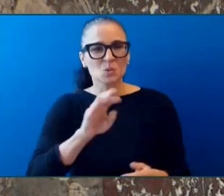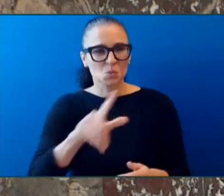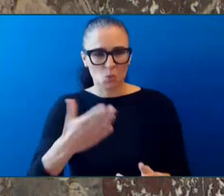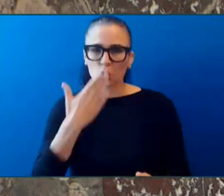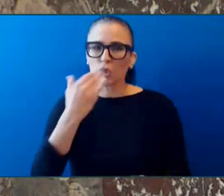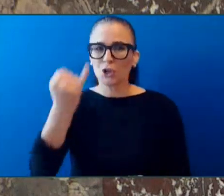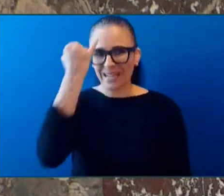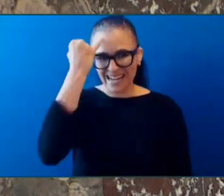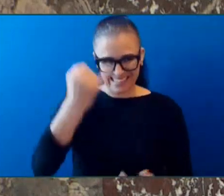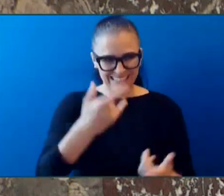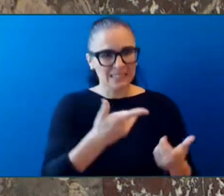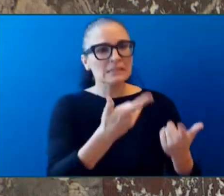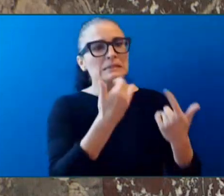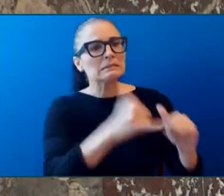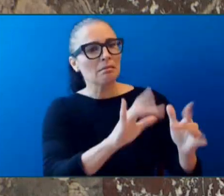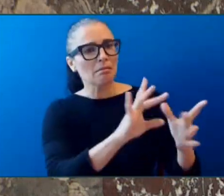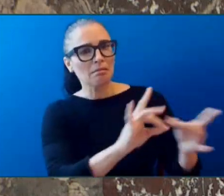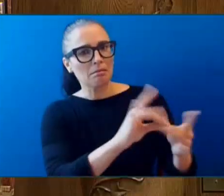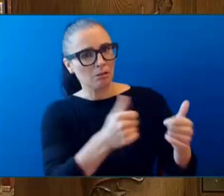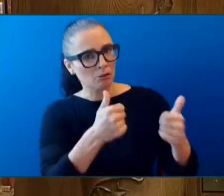opportunity. Members.